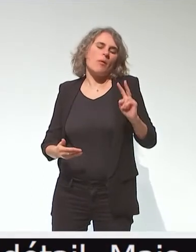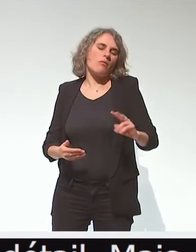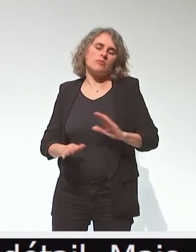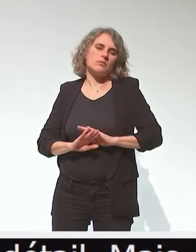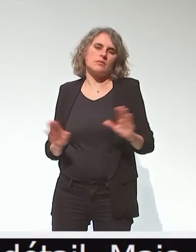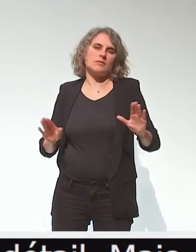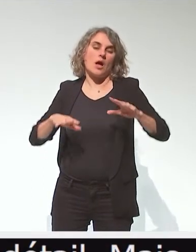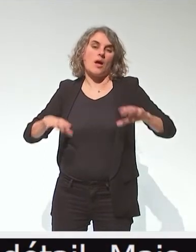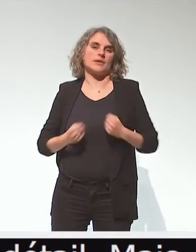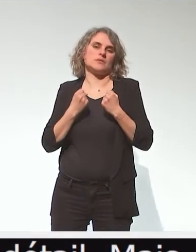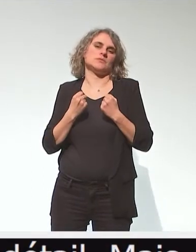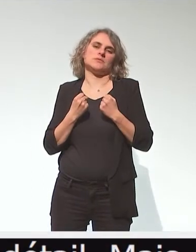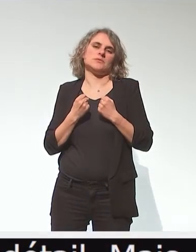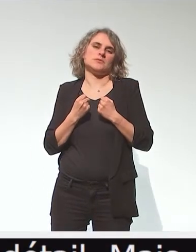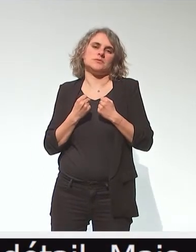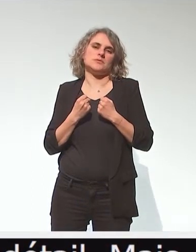today, more than ever, I would say,